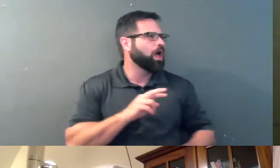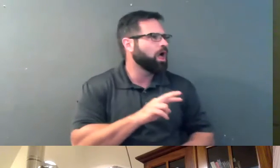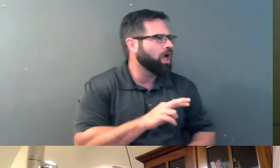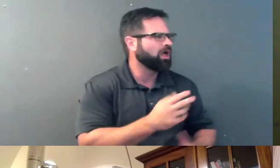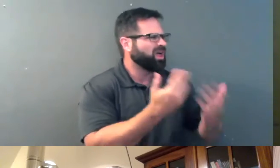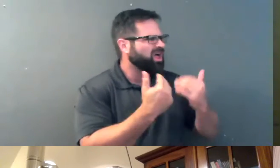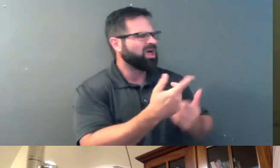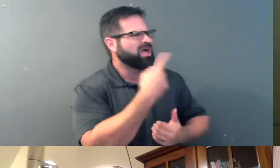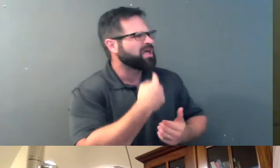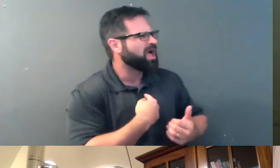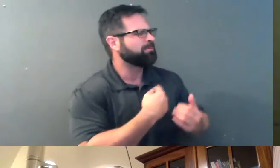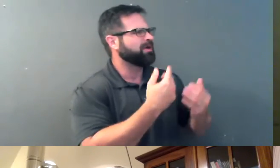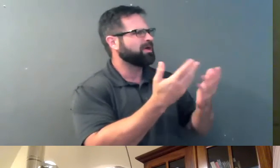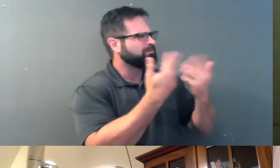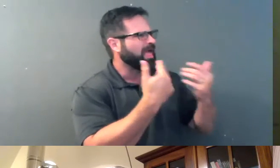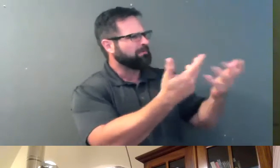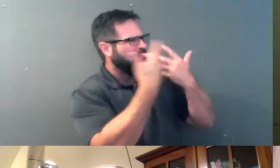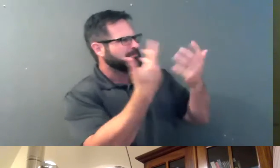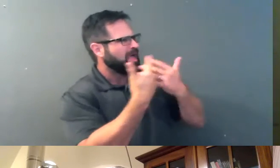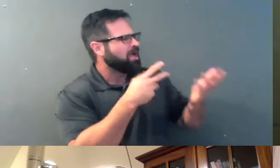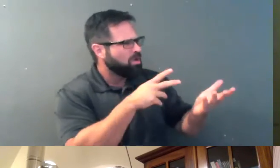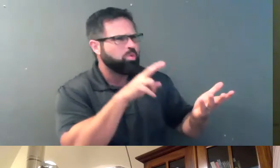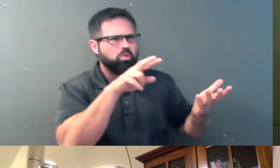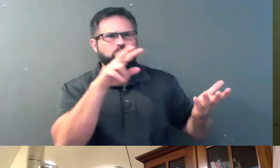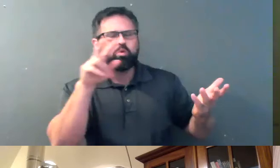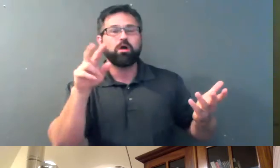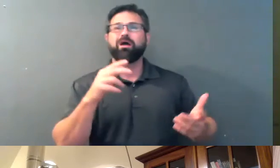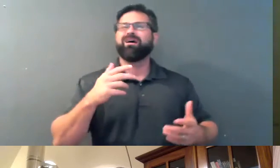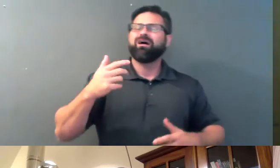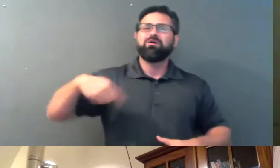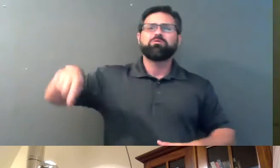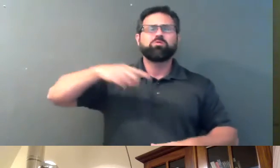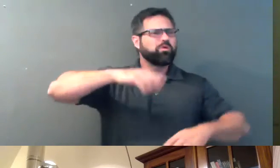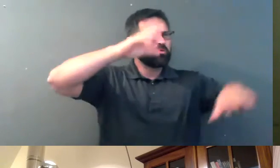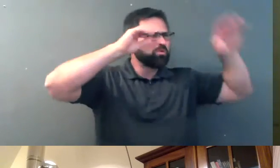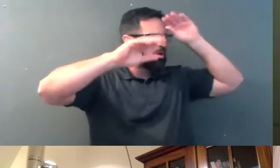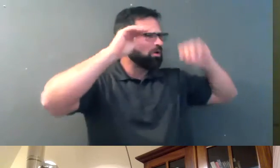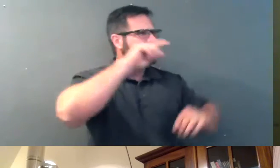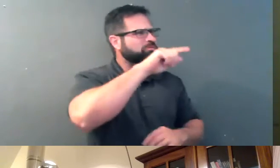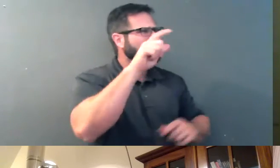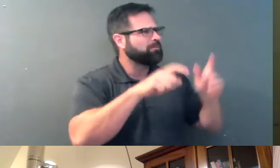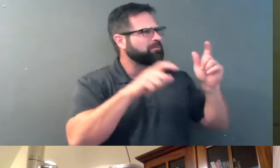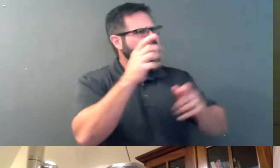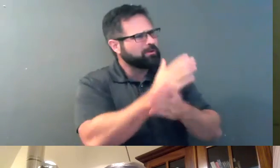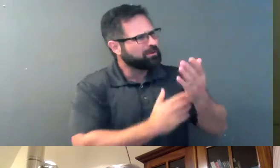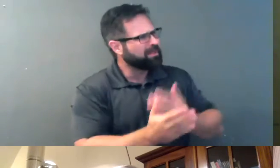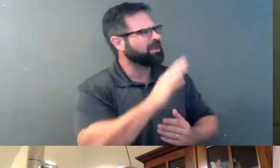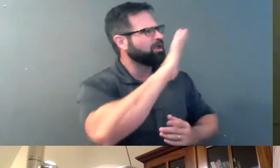of engagements with persons with disabilities and their different organizations.